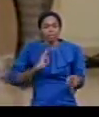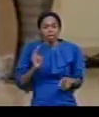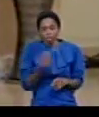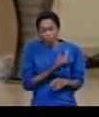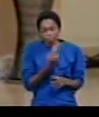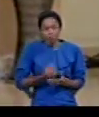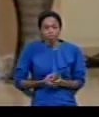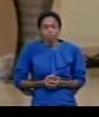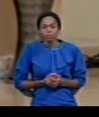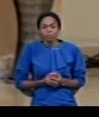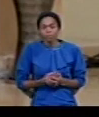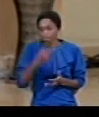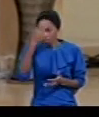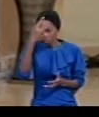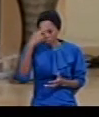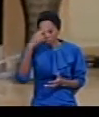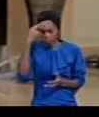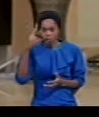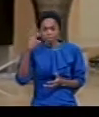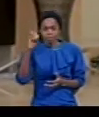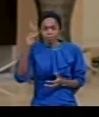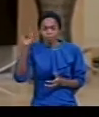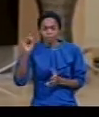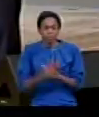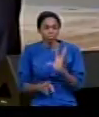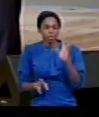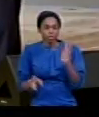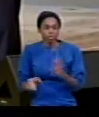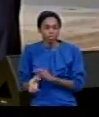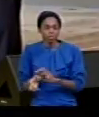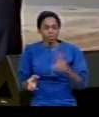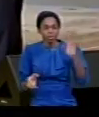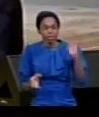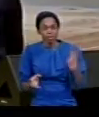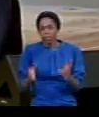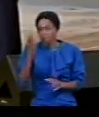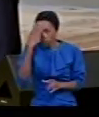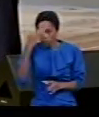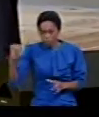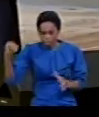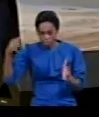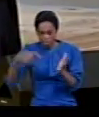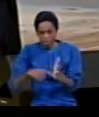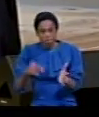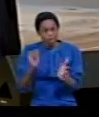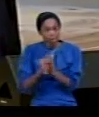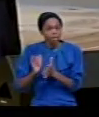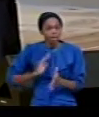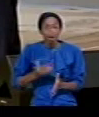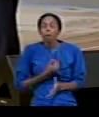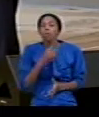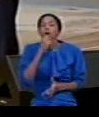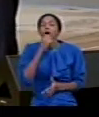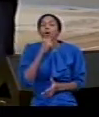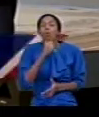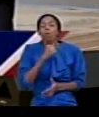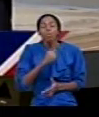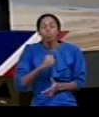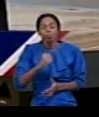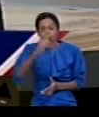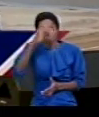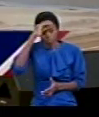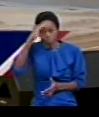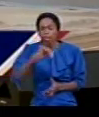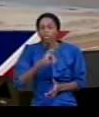reading from verse 6. Romans chapter 6, verse 6. Knowing this, that our old man